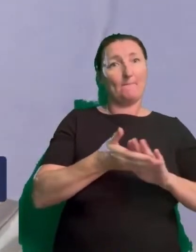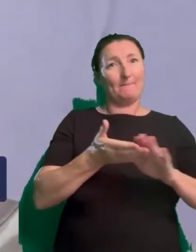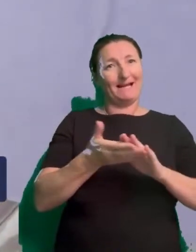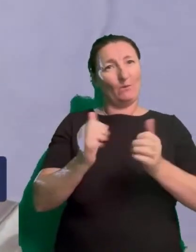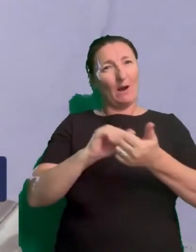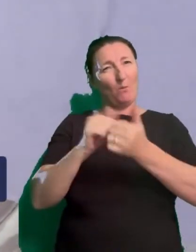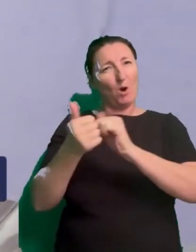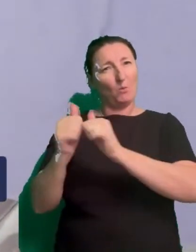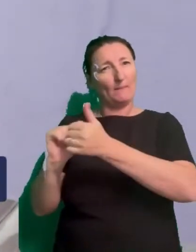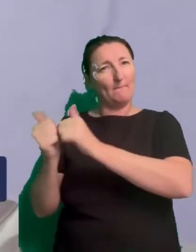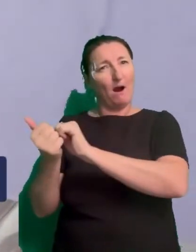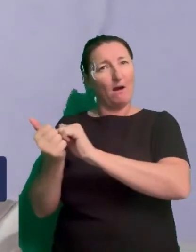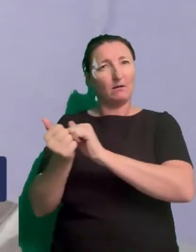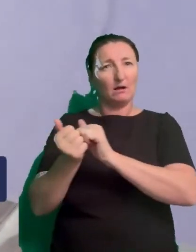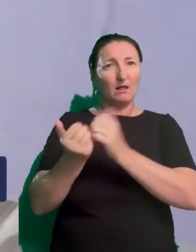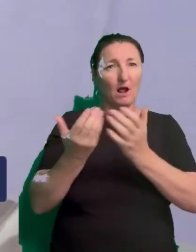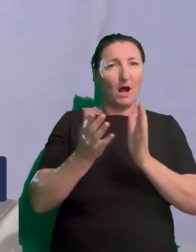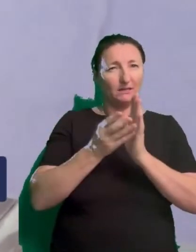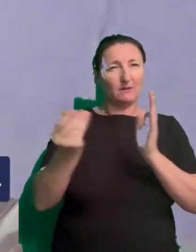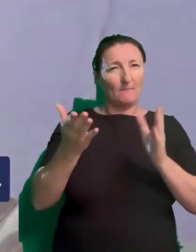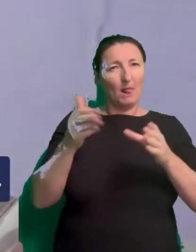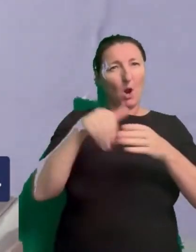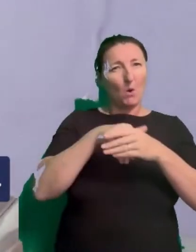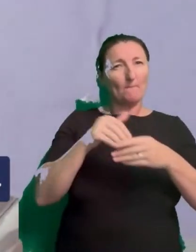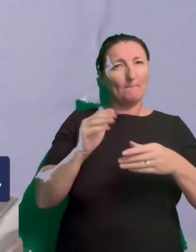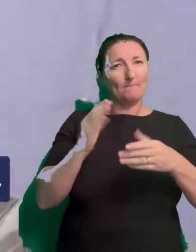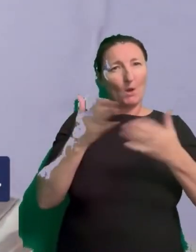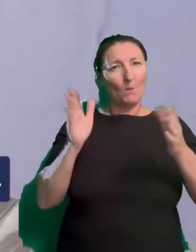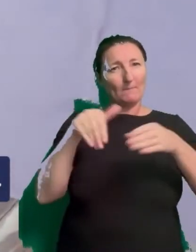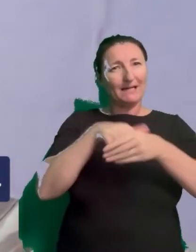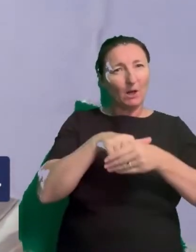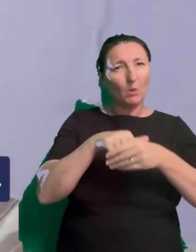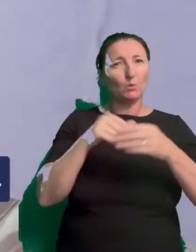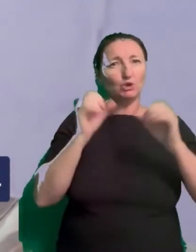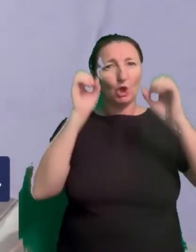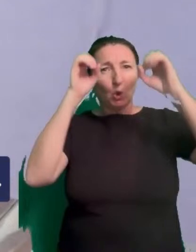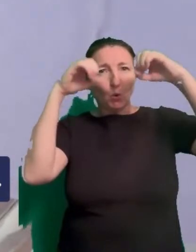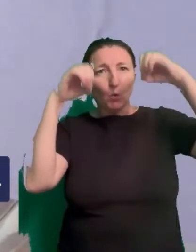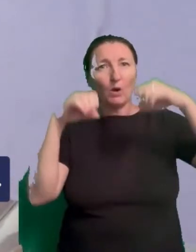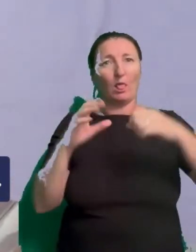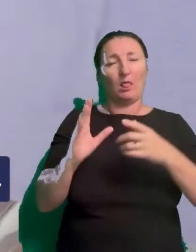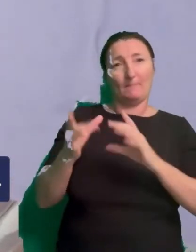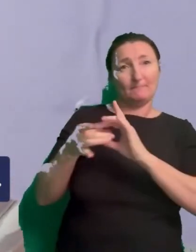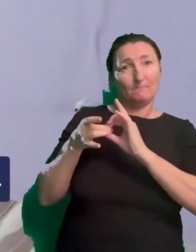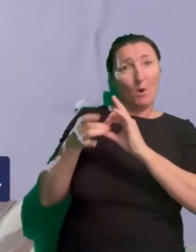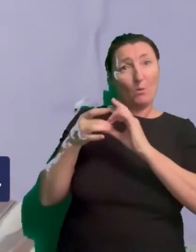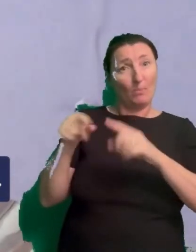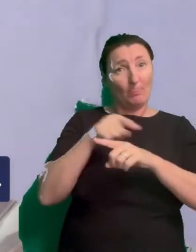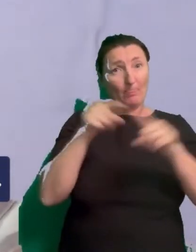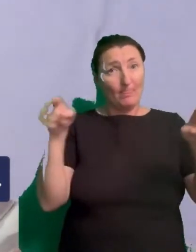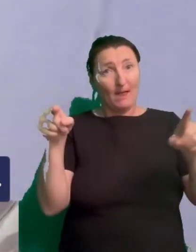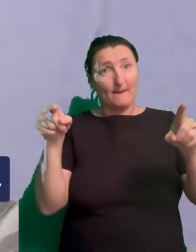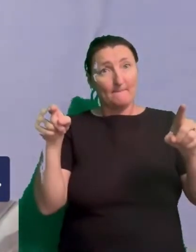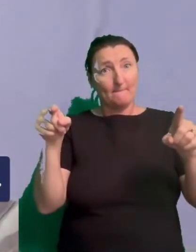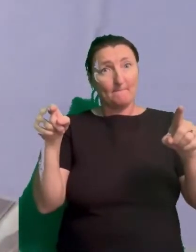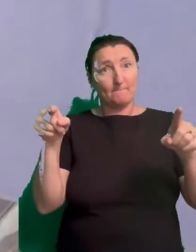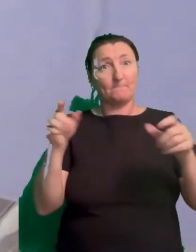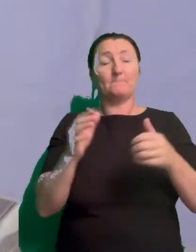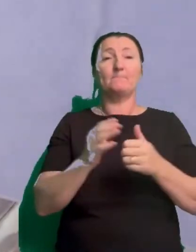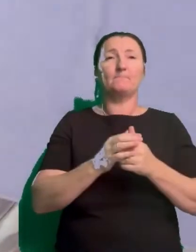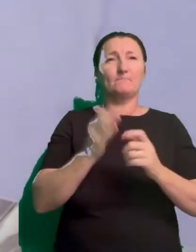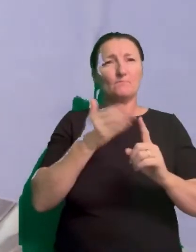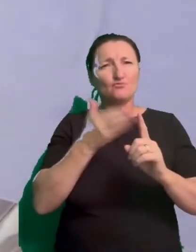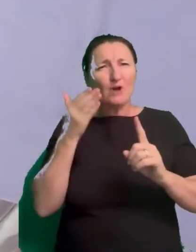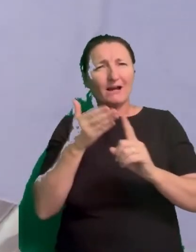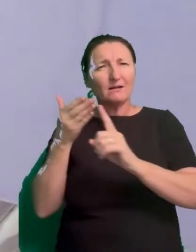Google, and Billion Strong, we work to recognize the grassroots innovators.